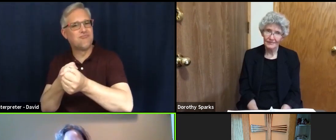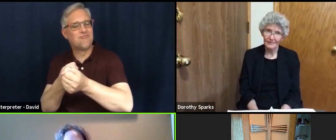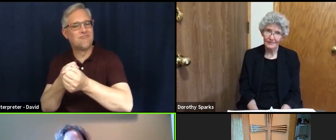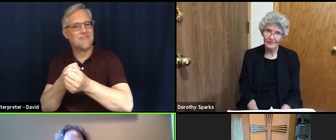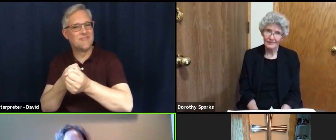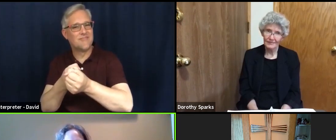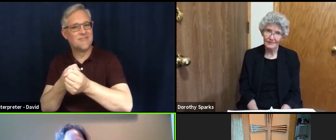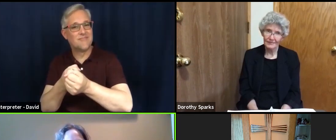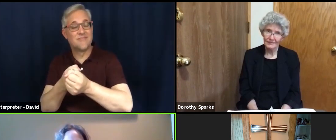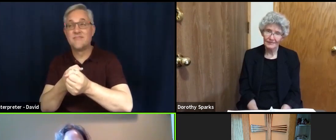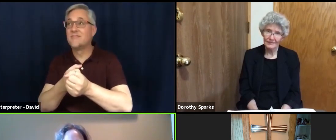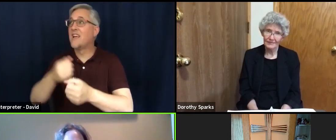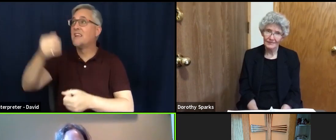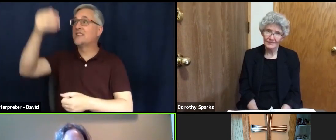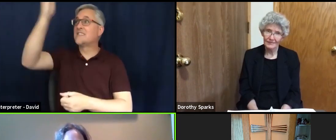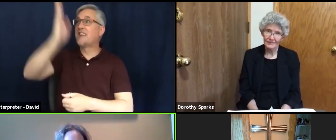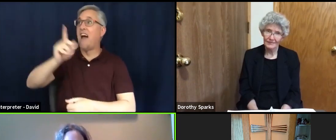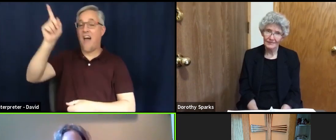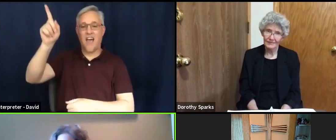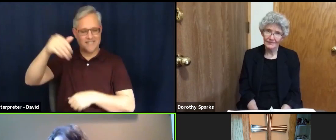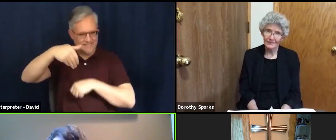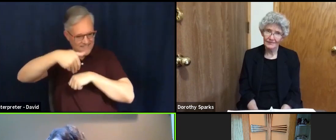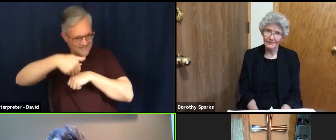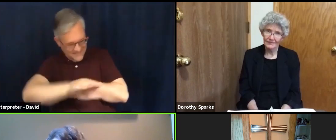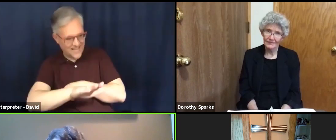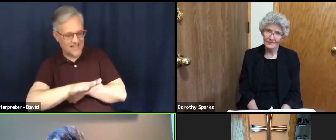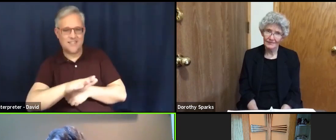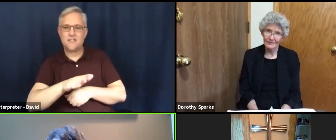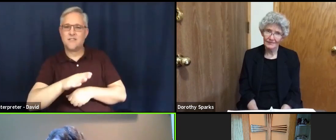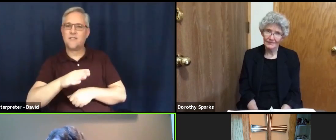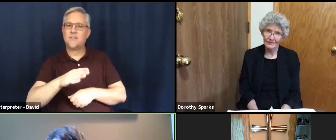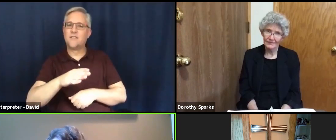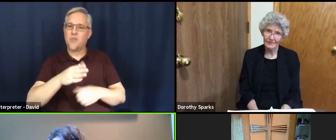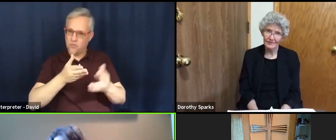Sent from God in Jesus Christ's name.